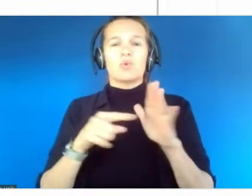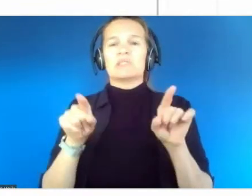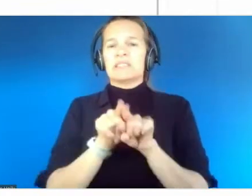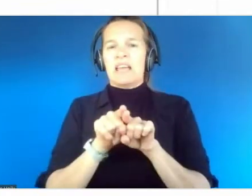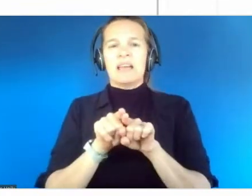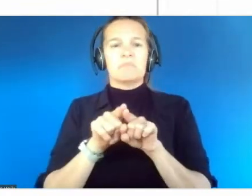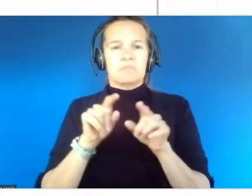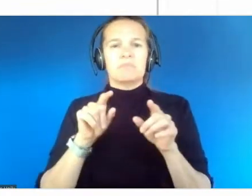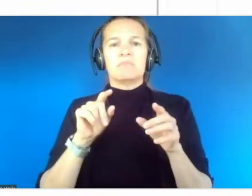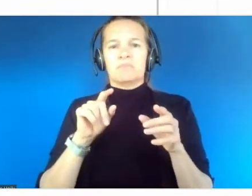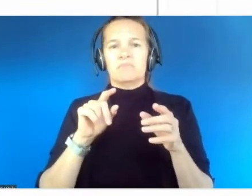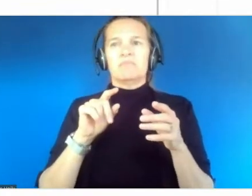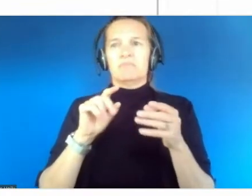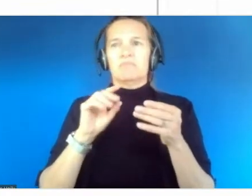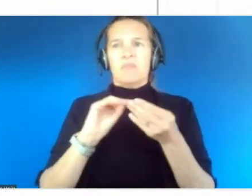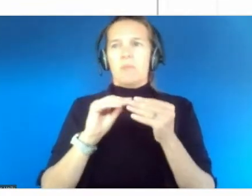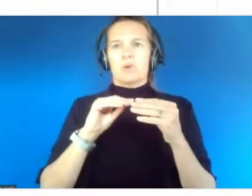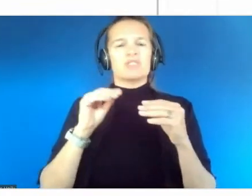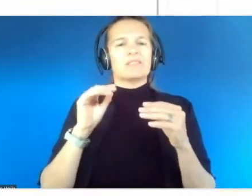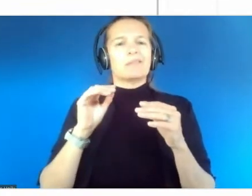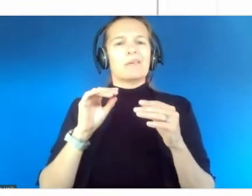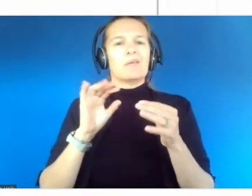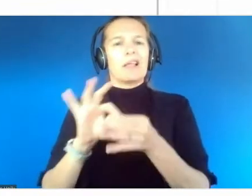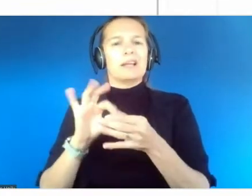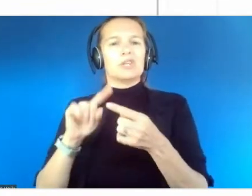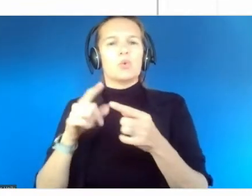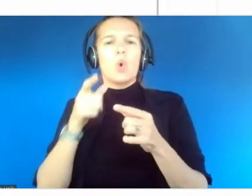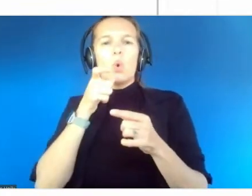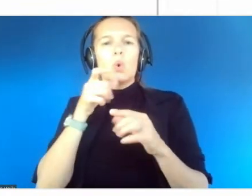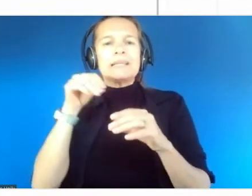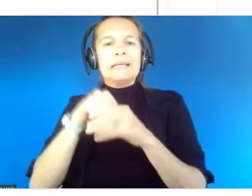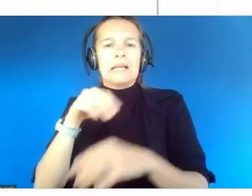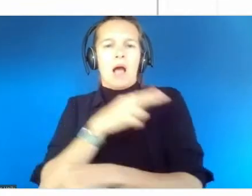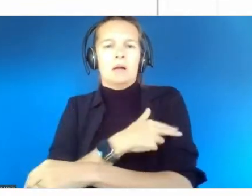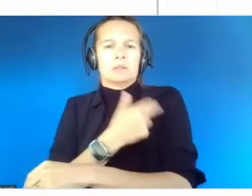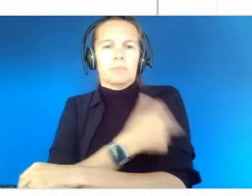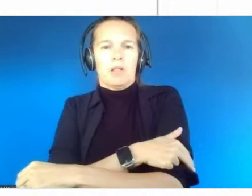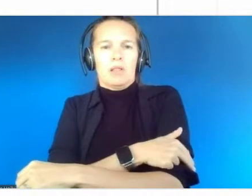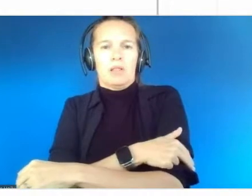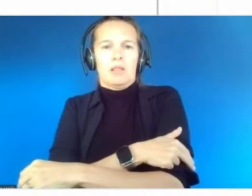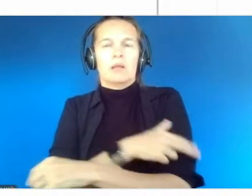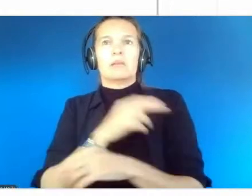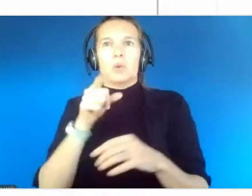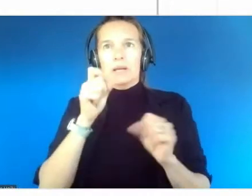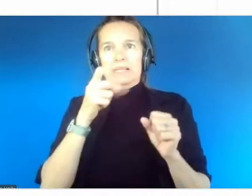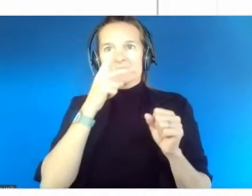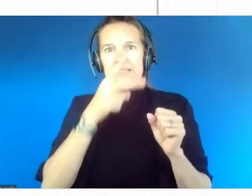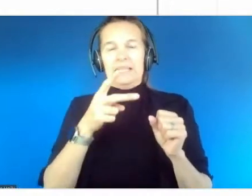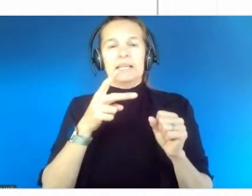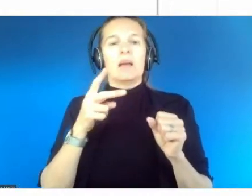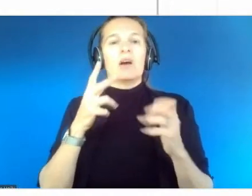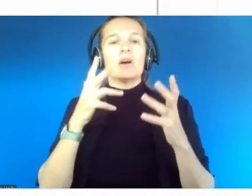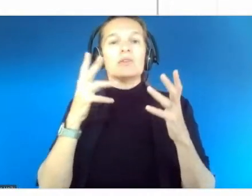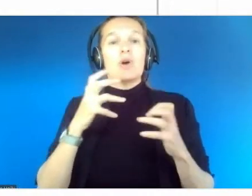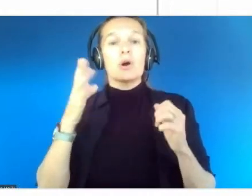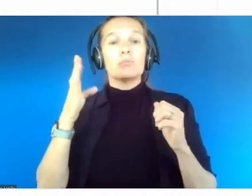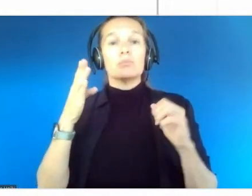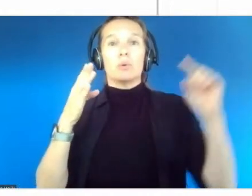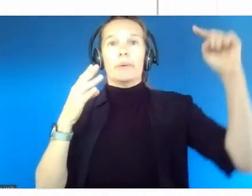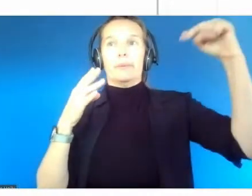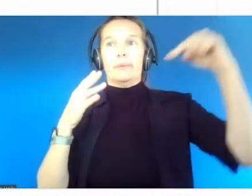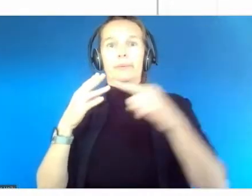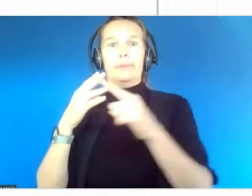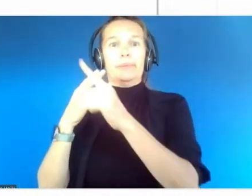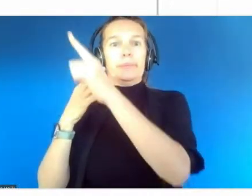as far as hospitalizations. Again, you can see the people who are unvaccinated are about 8 to